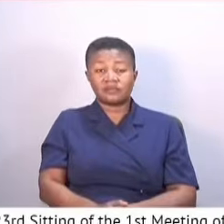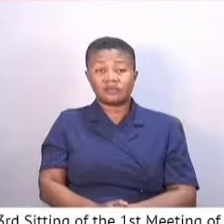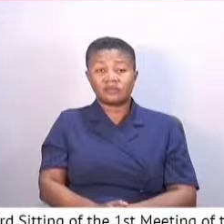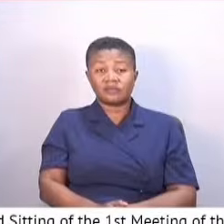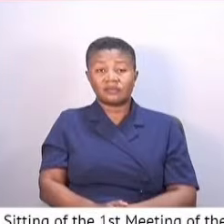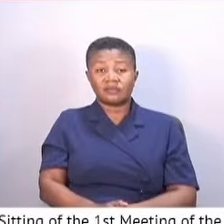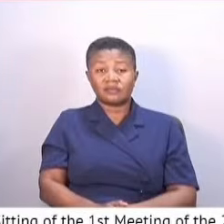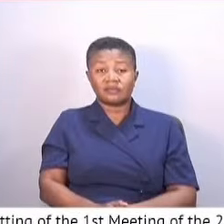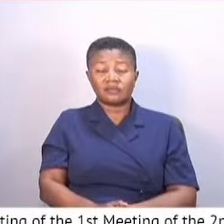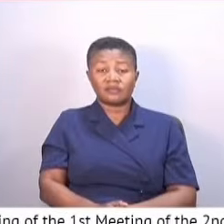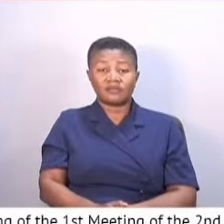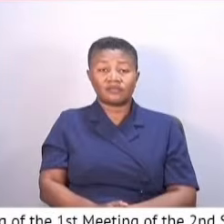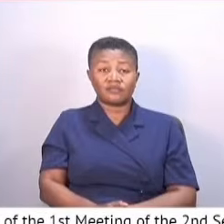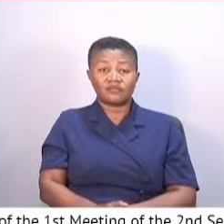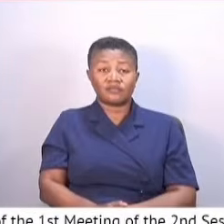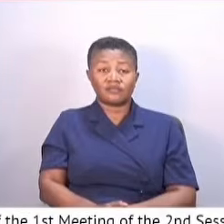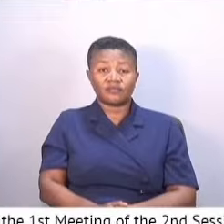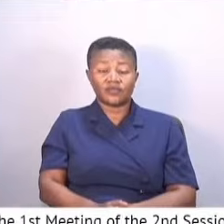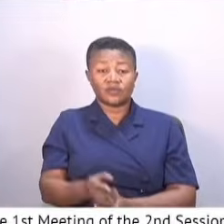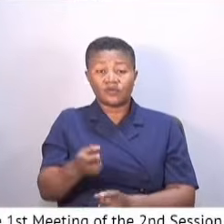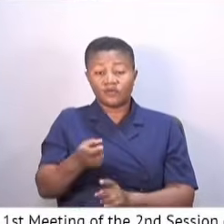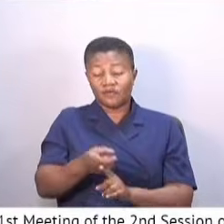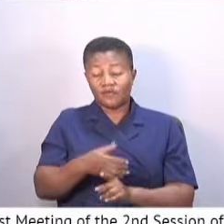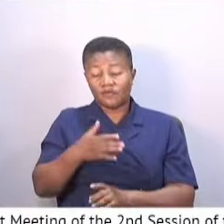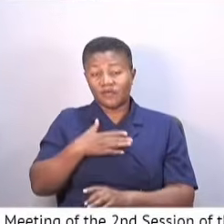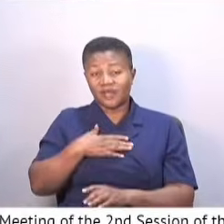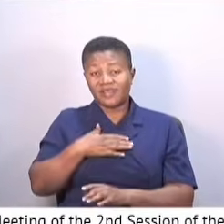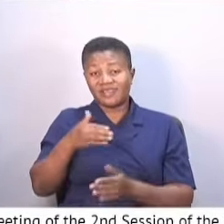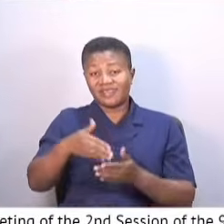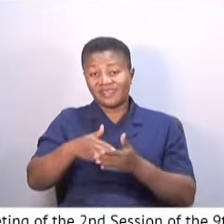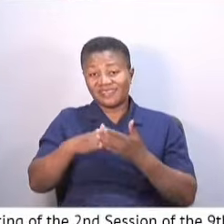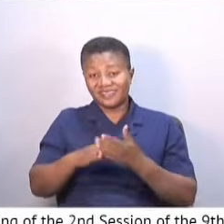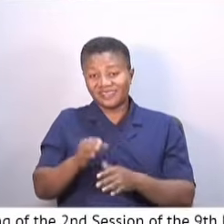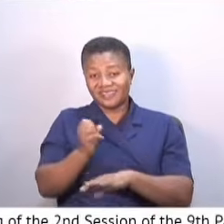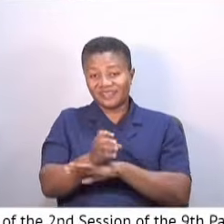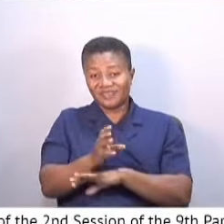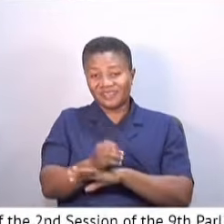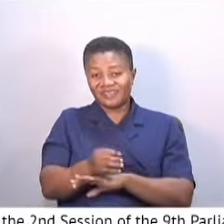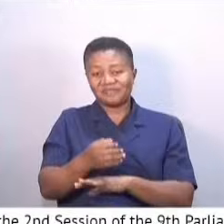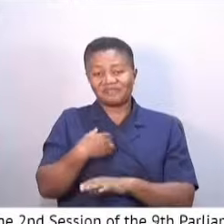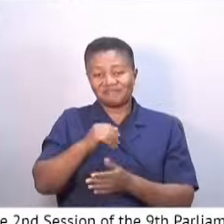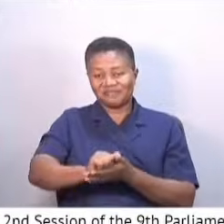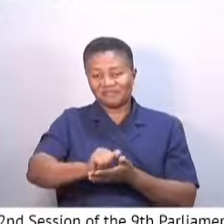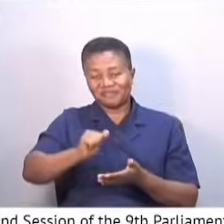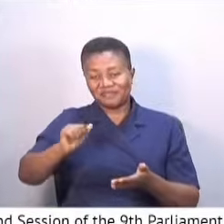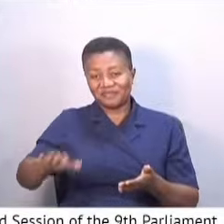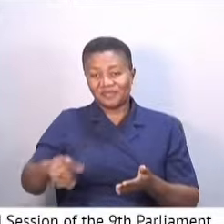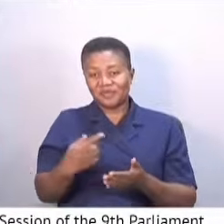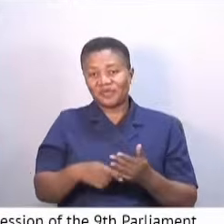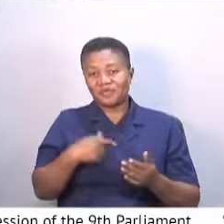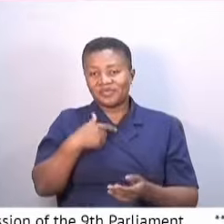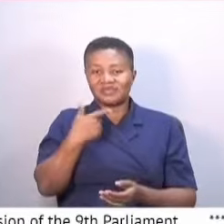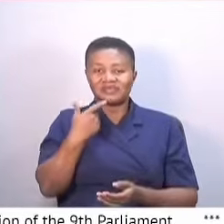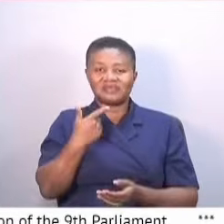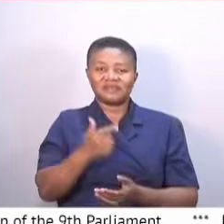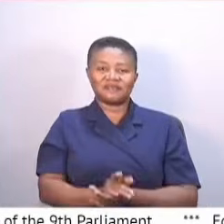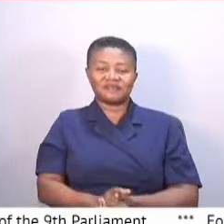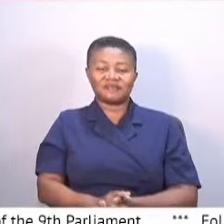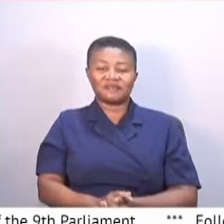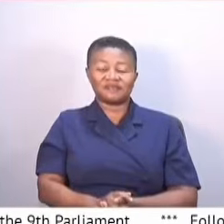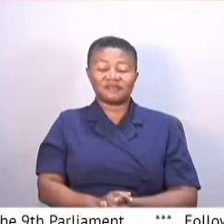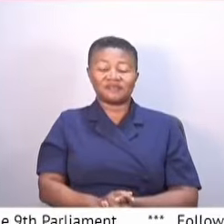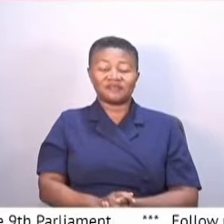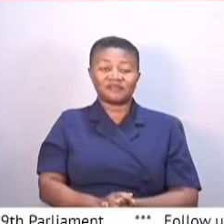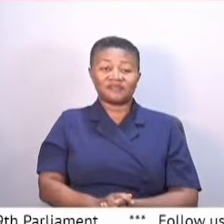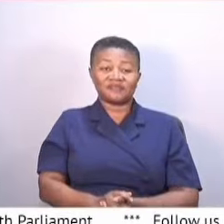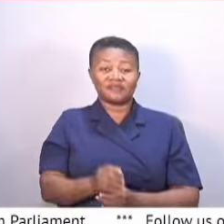from my leader's advice, I want to drop the case. Thank you. Yes, Honorable Nitibu.